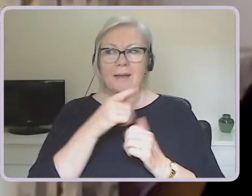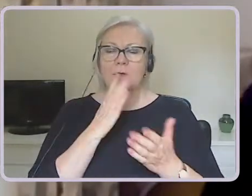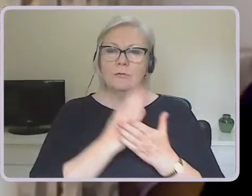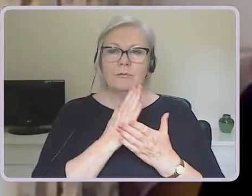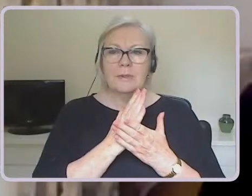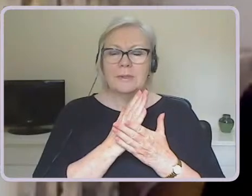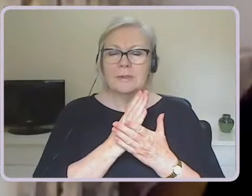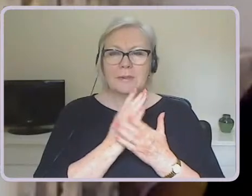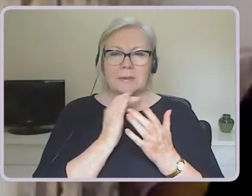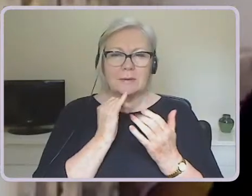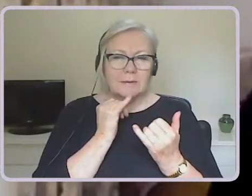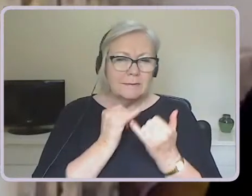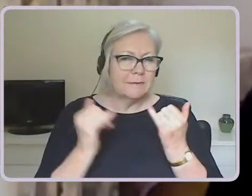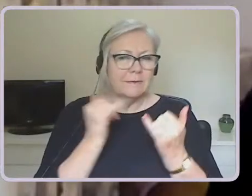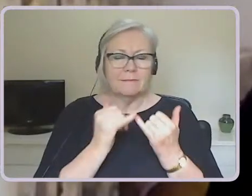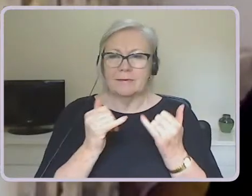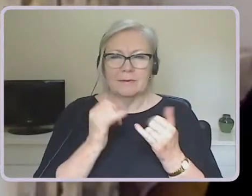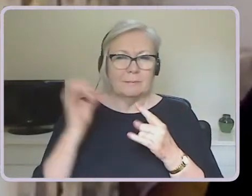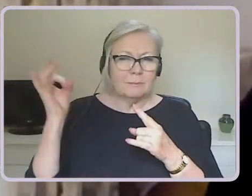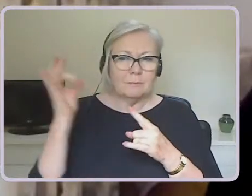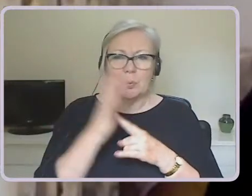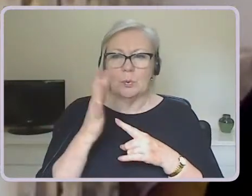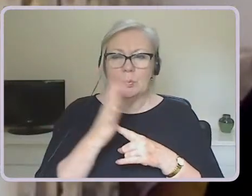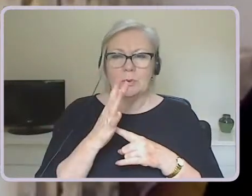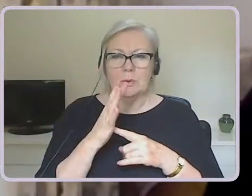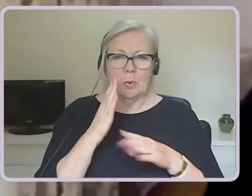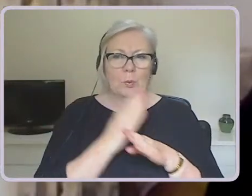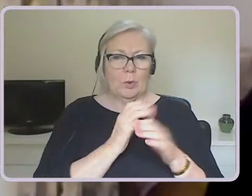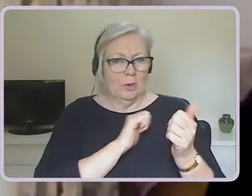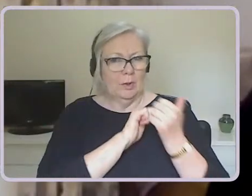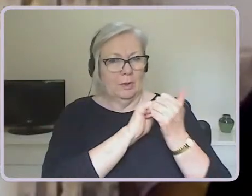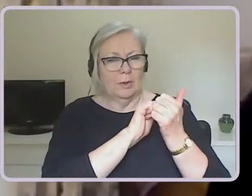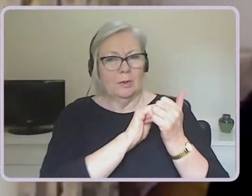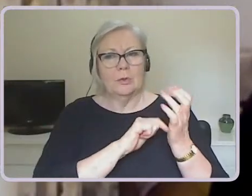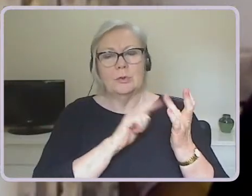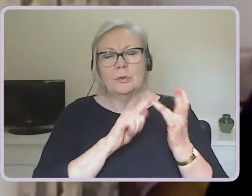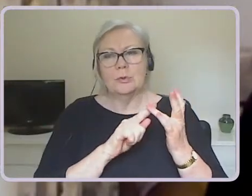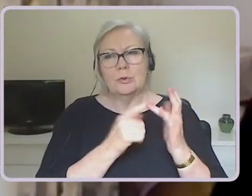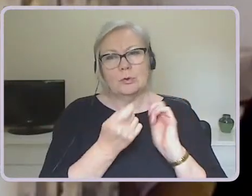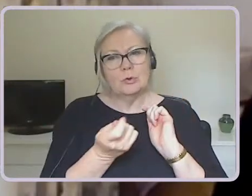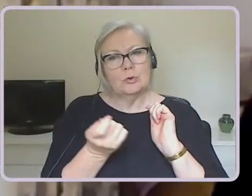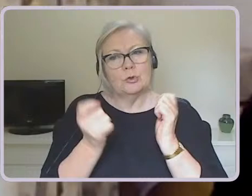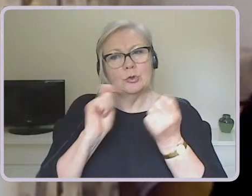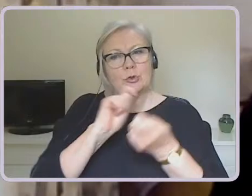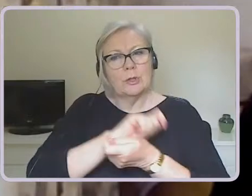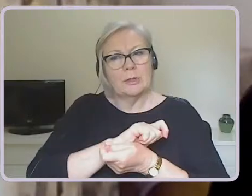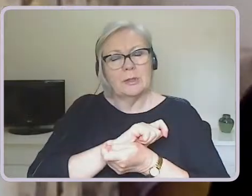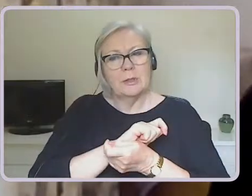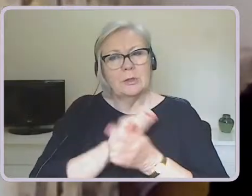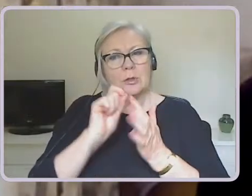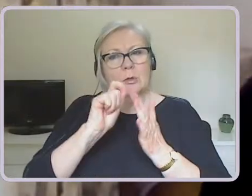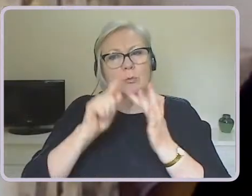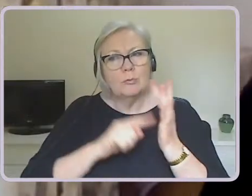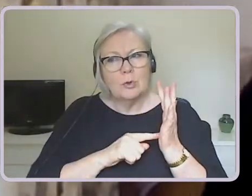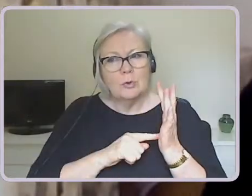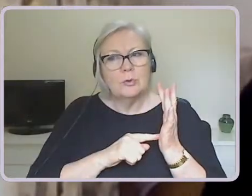in shifting the project in a way.